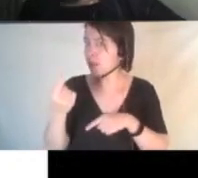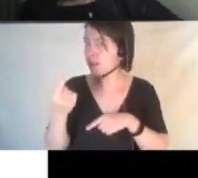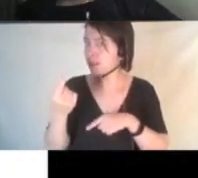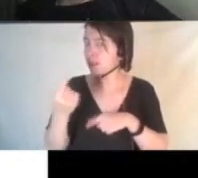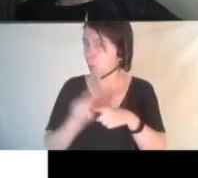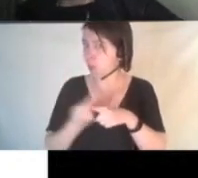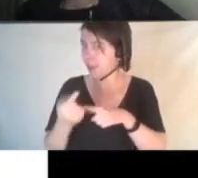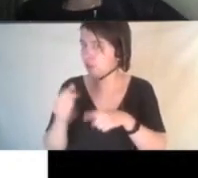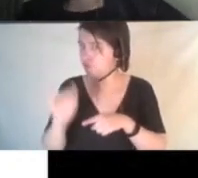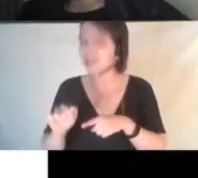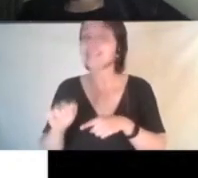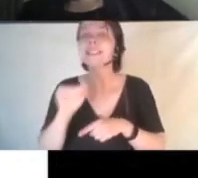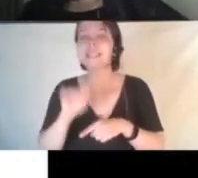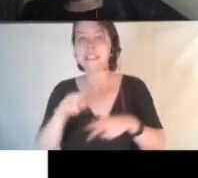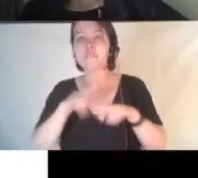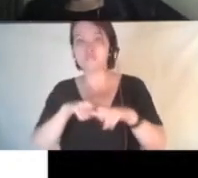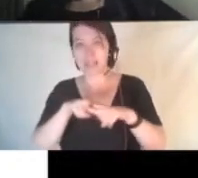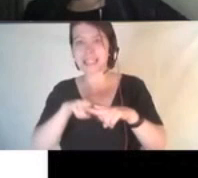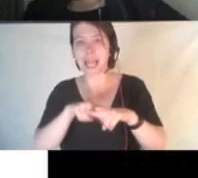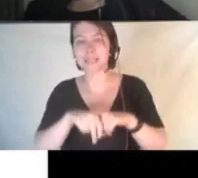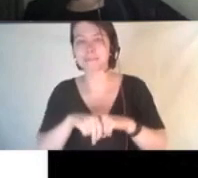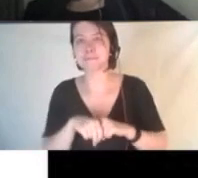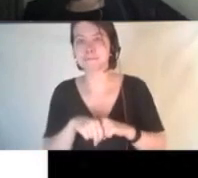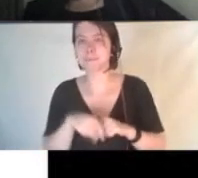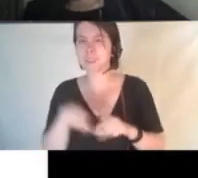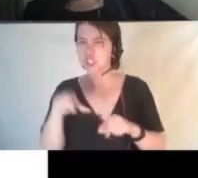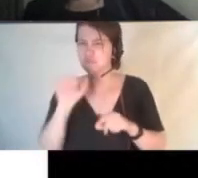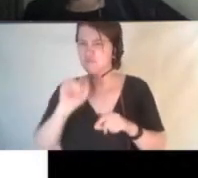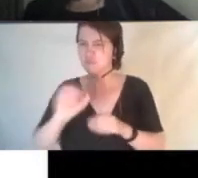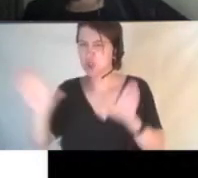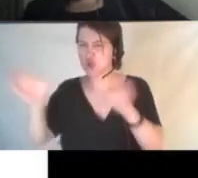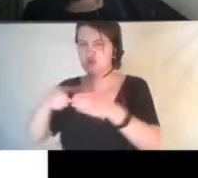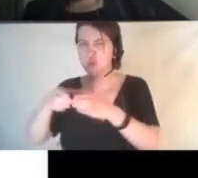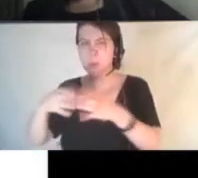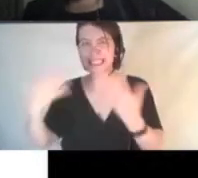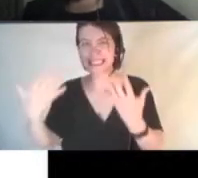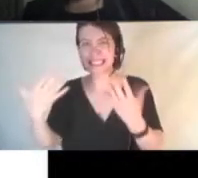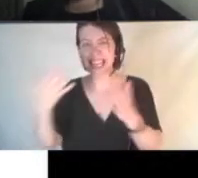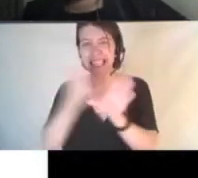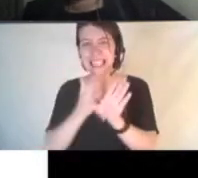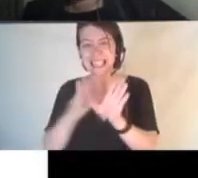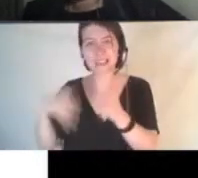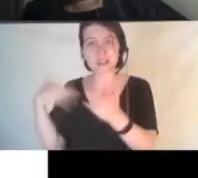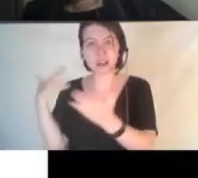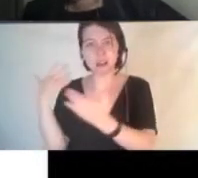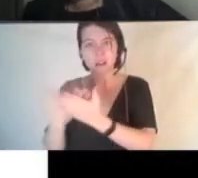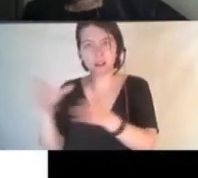your group has very much been together for 10 years, and you're very supportive of each other, aren't you? Yeah.